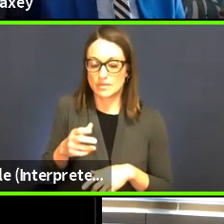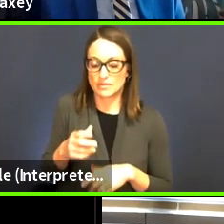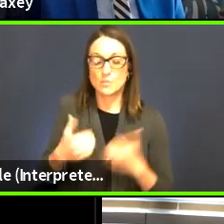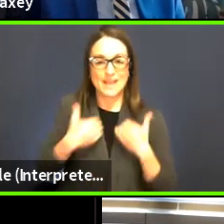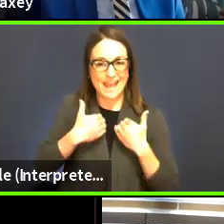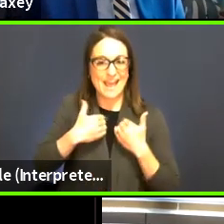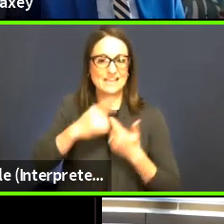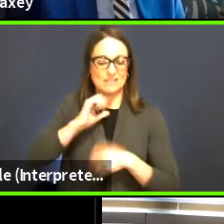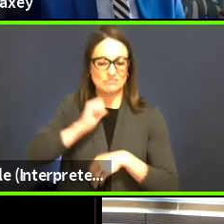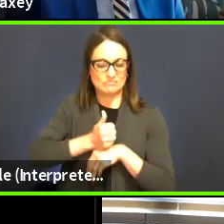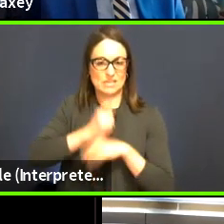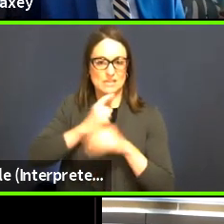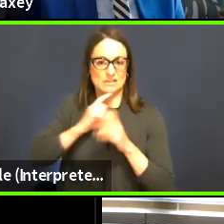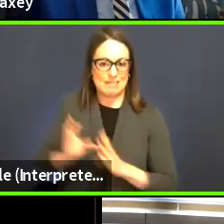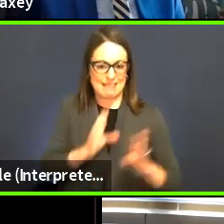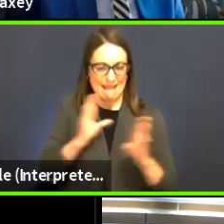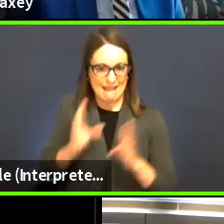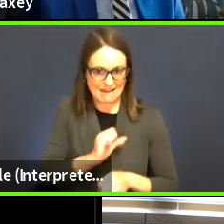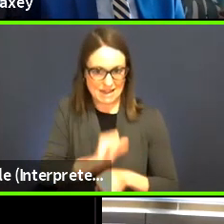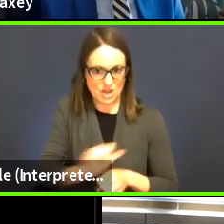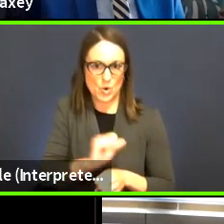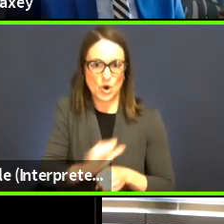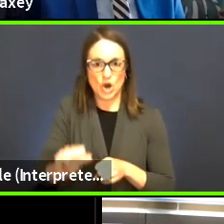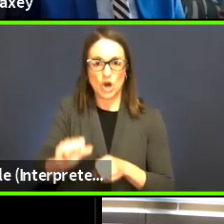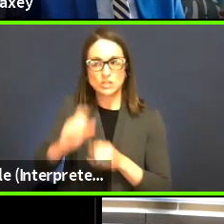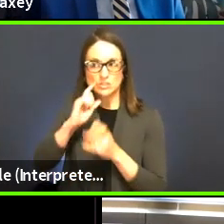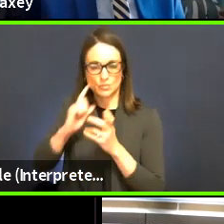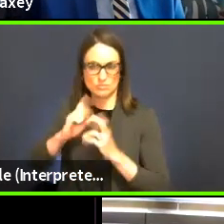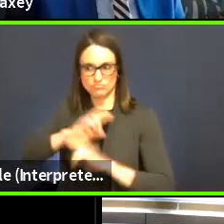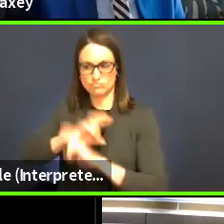work and other things, are going to start back up again in the fall.